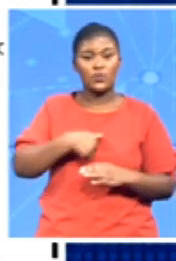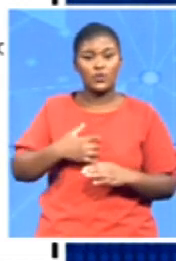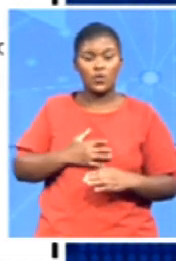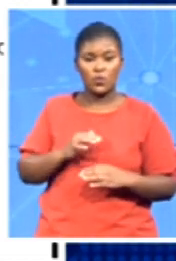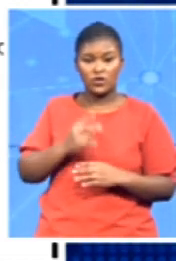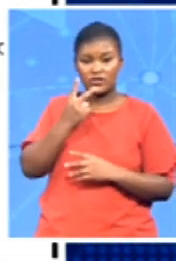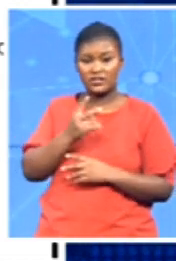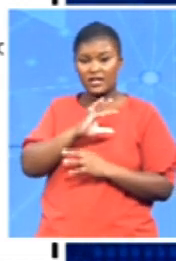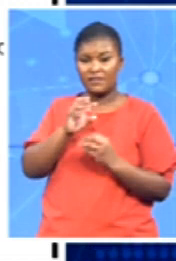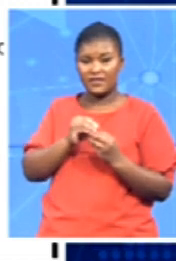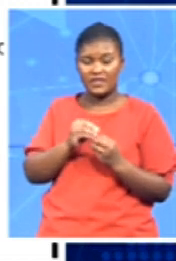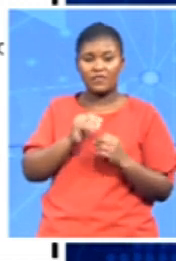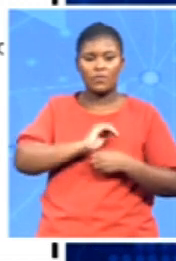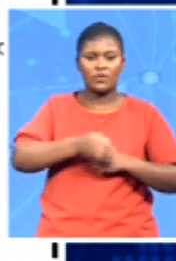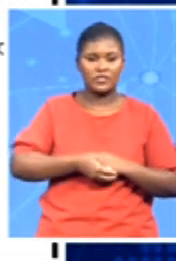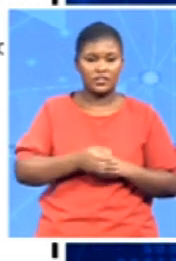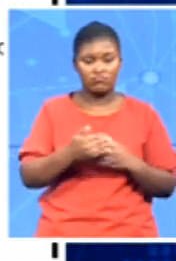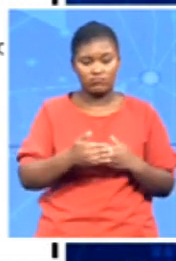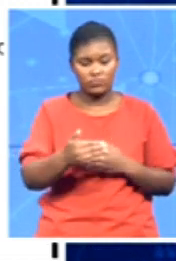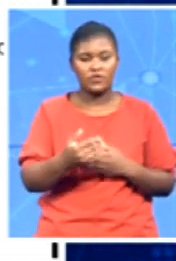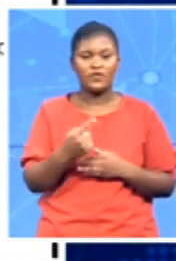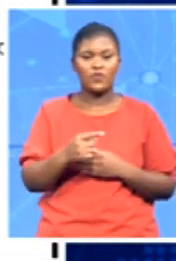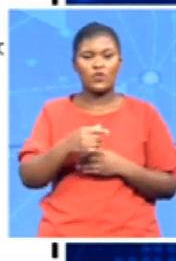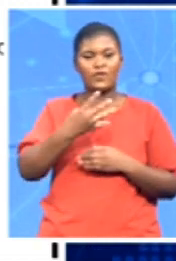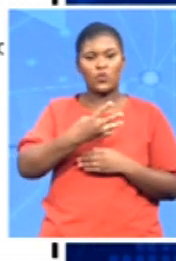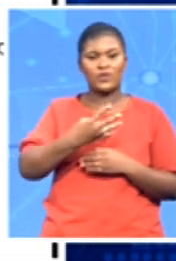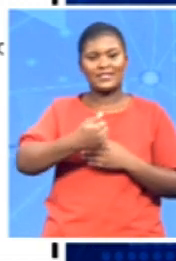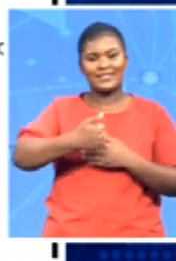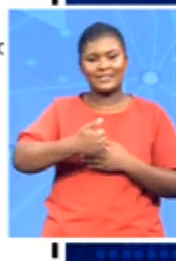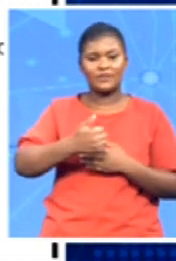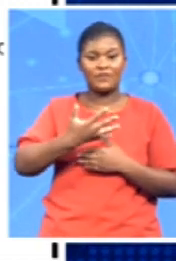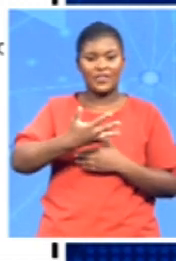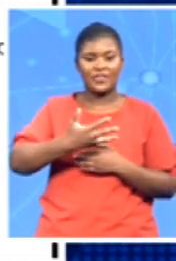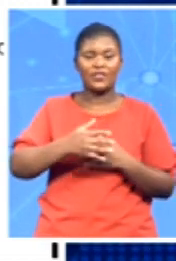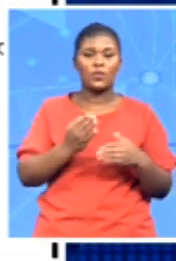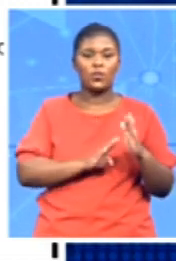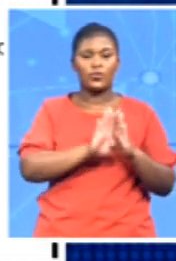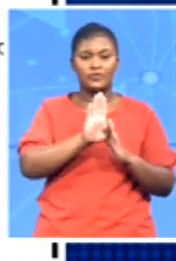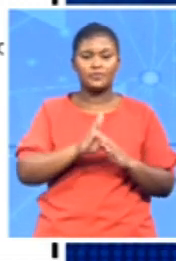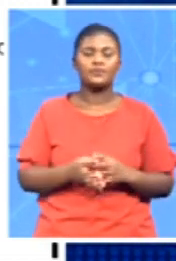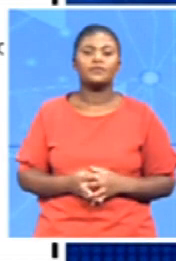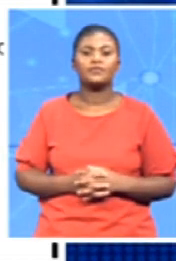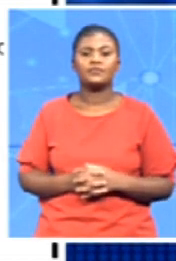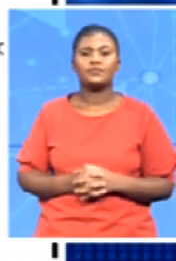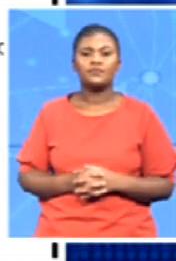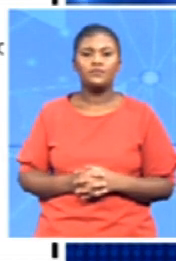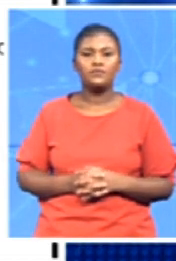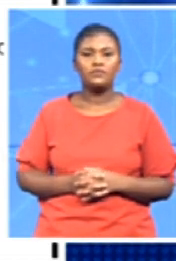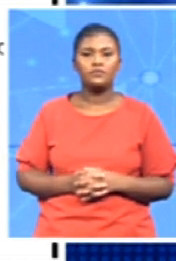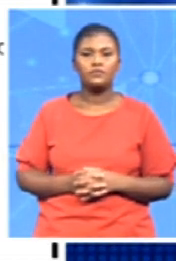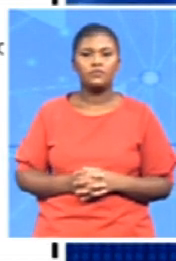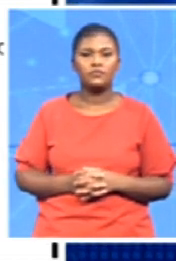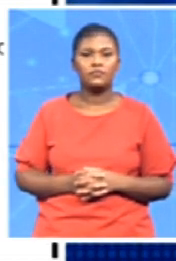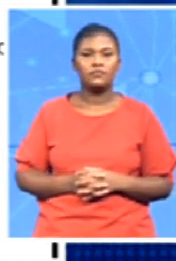going into the 5th and 6th wave. We want to retain our focus on the most vulnerable, a renewed mobilization for the whole of society to